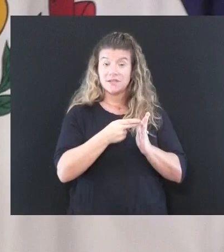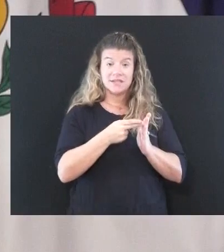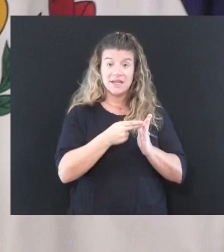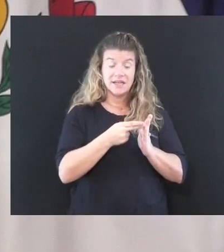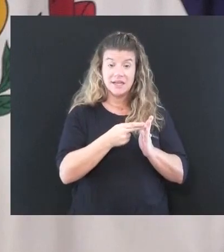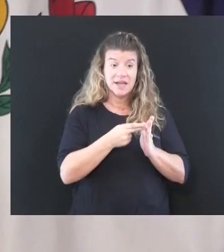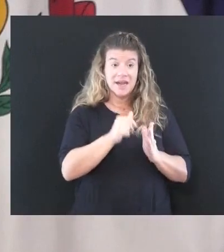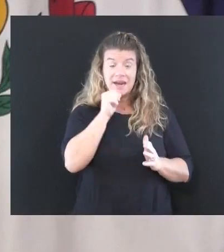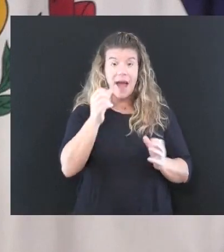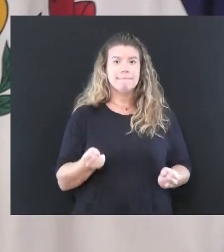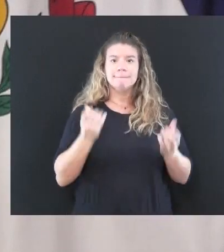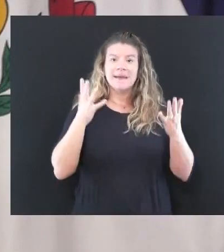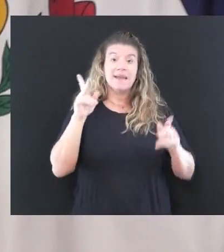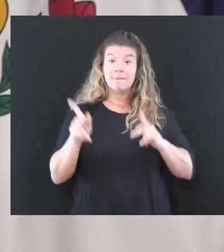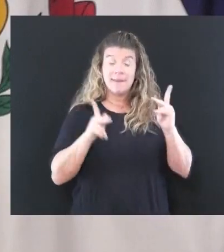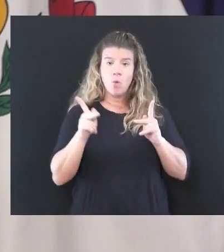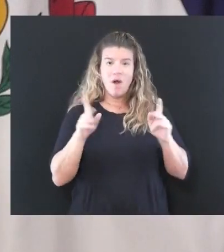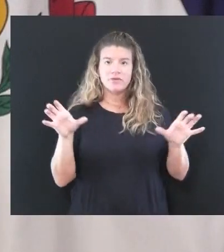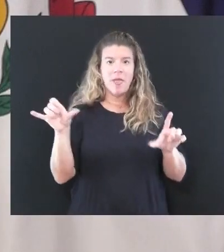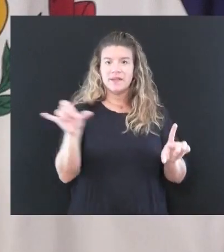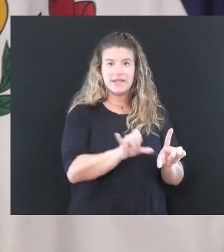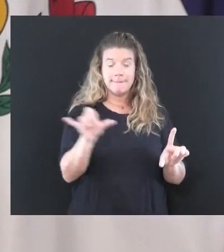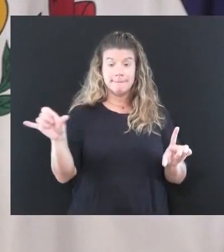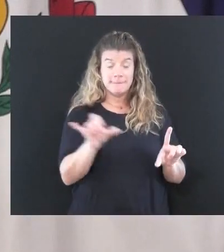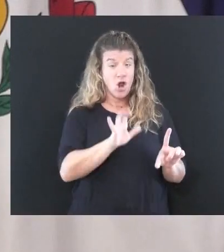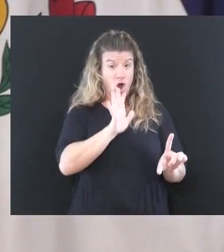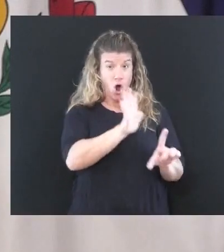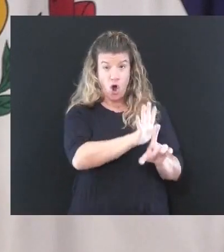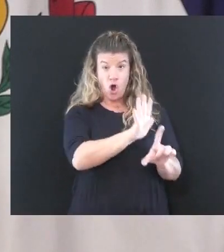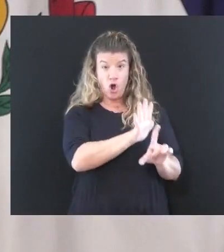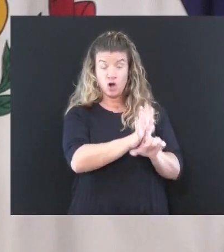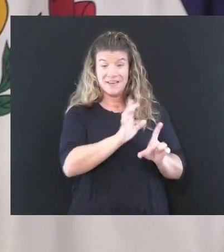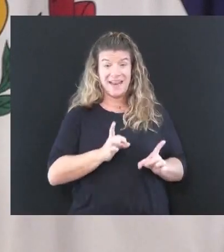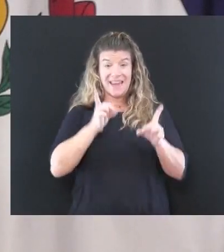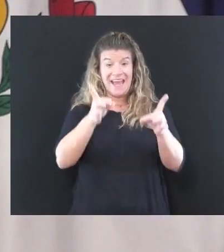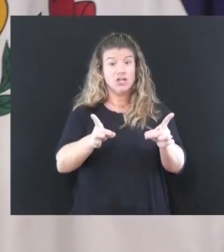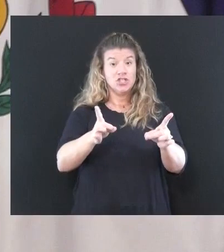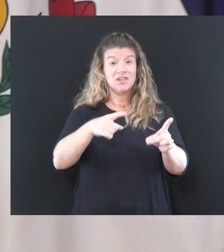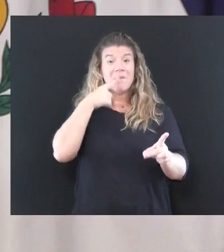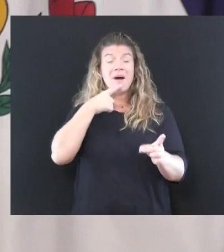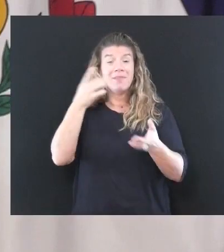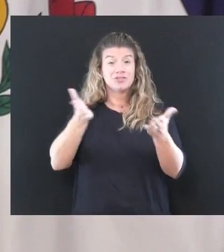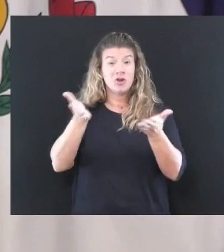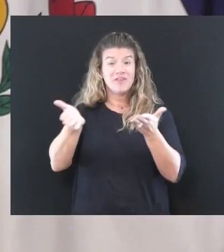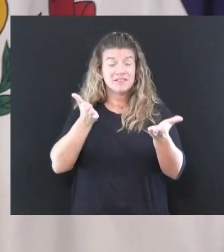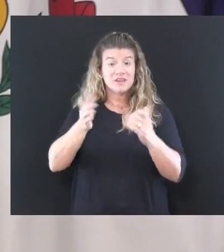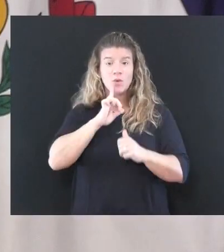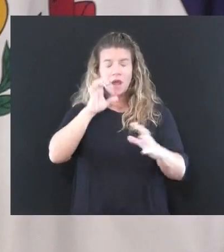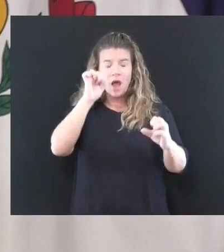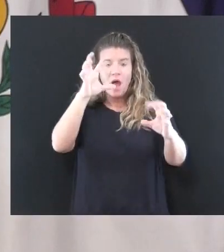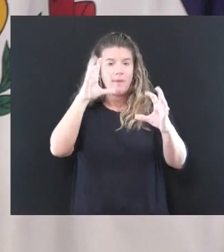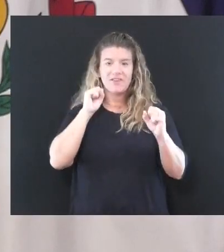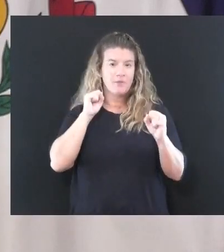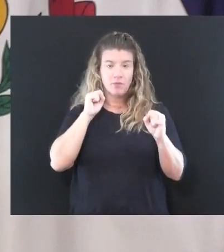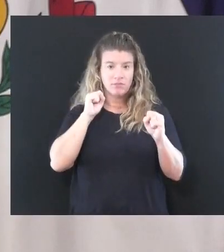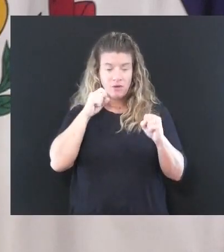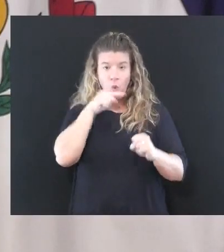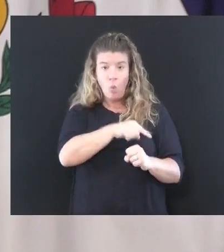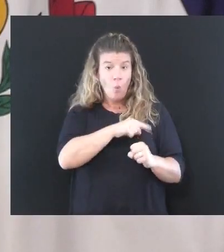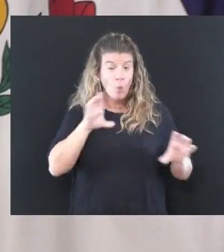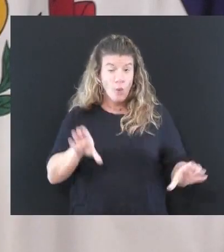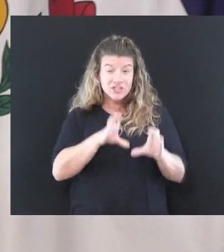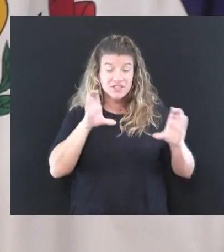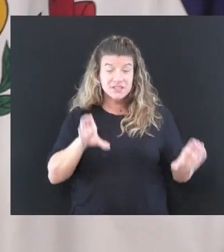tons of others. You know, her dedication to public service is unbelievable. And what she's